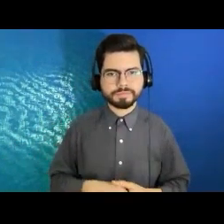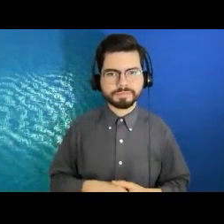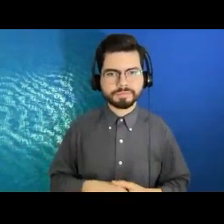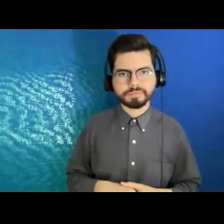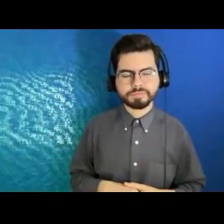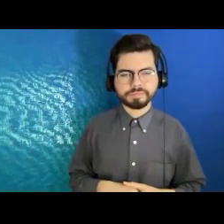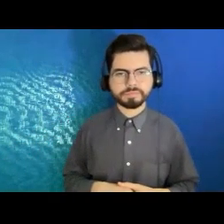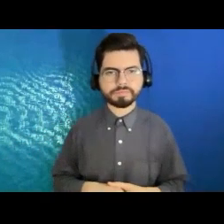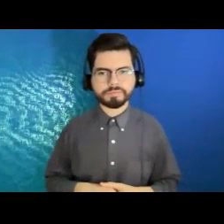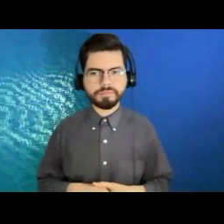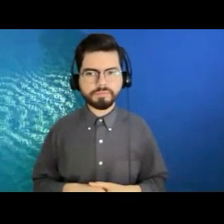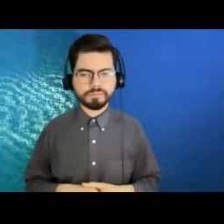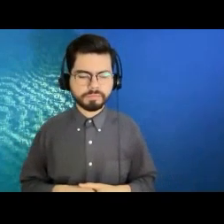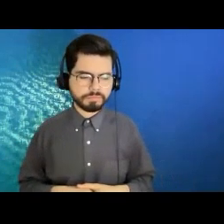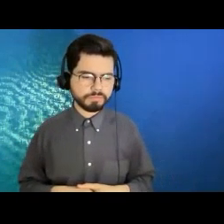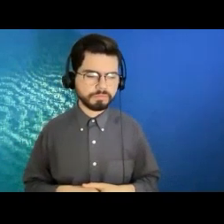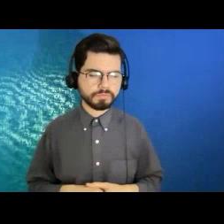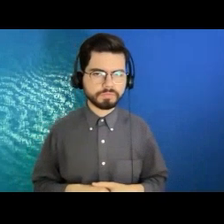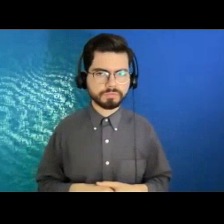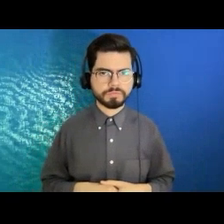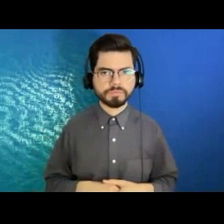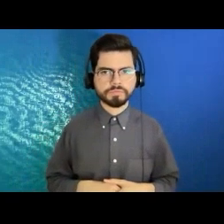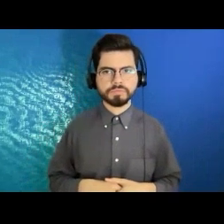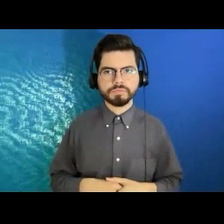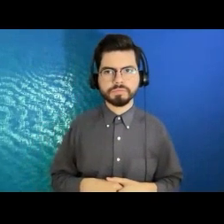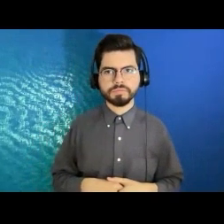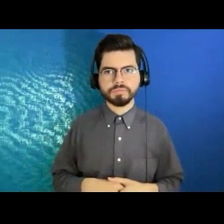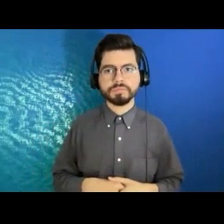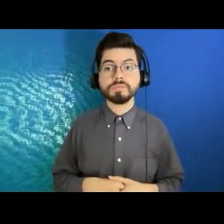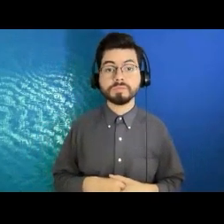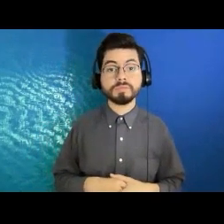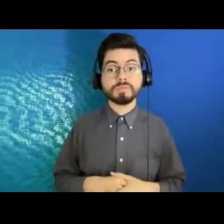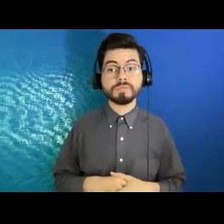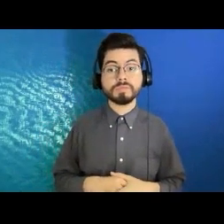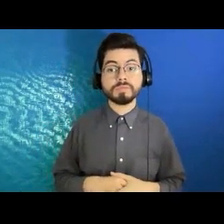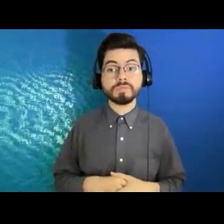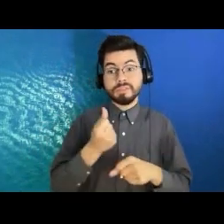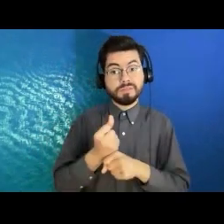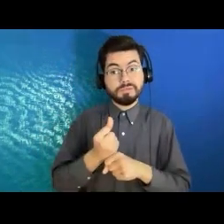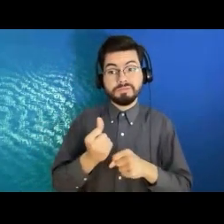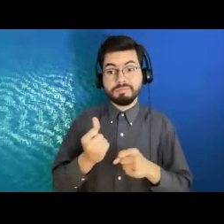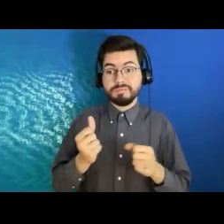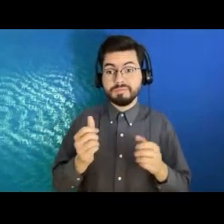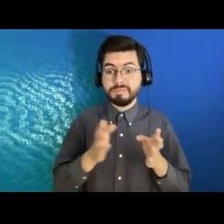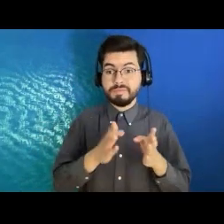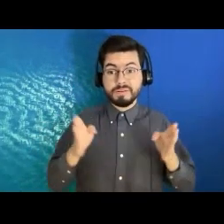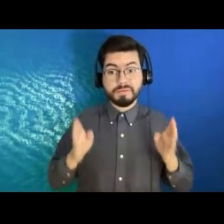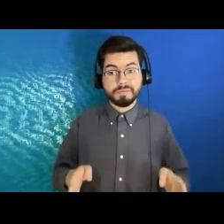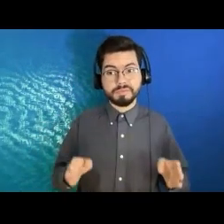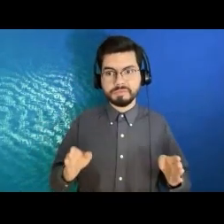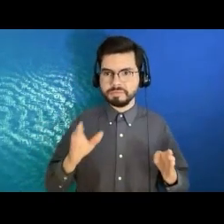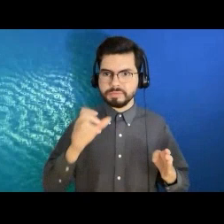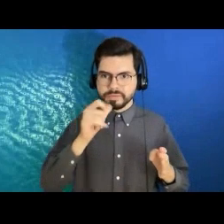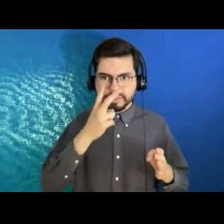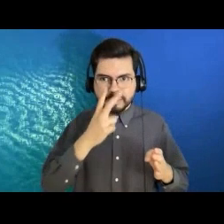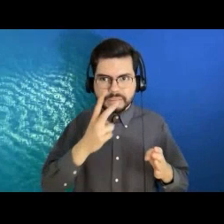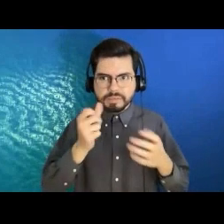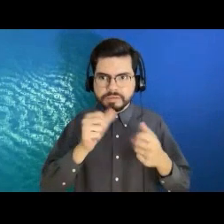We're just starting we had about a decade where we didn't see bears fishing at all. And now we're just starting to see bears fish on a few creeks